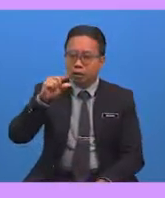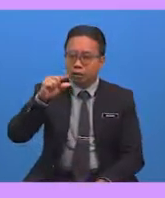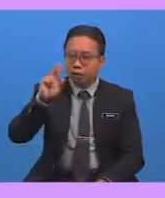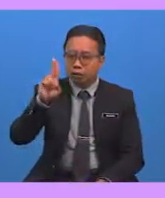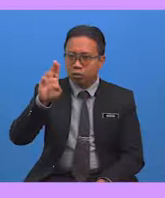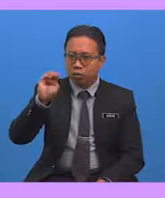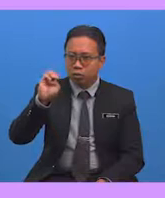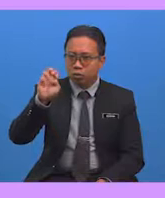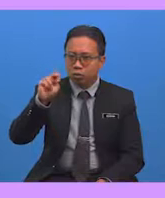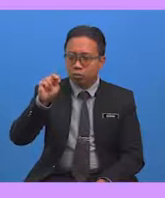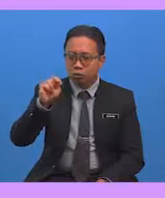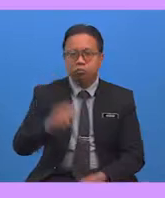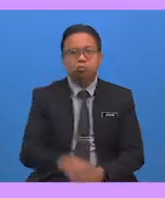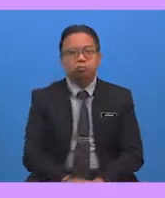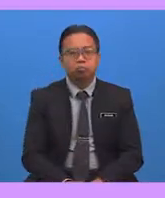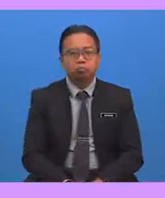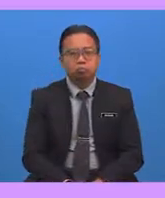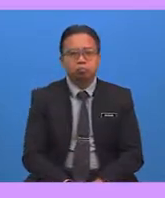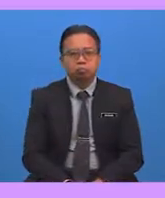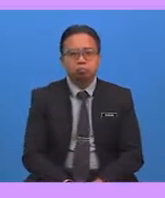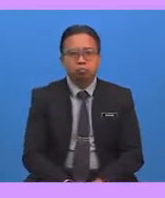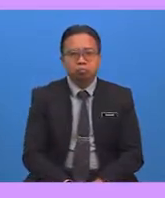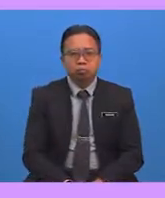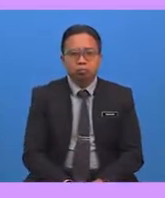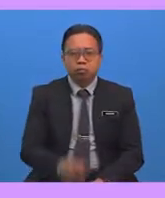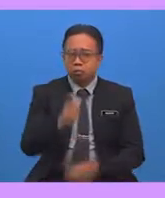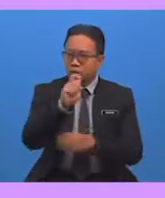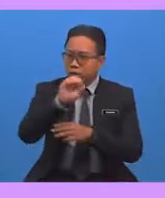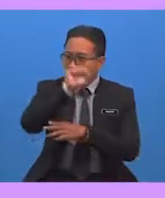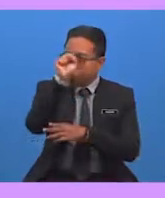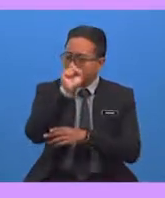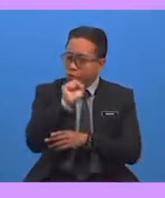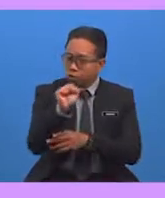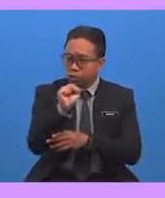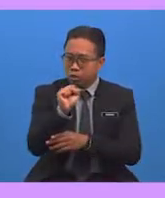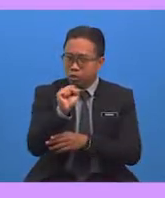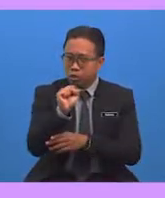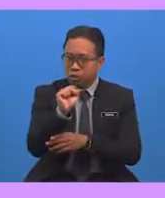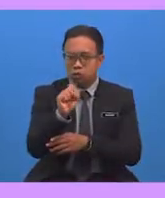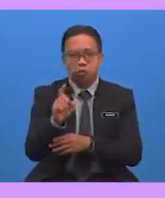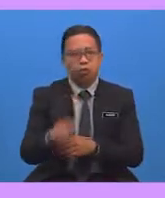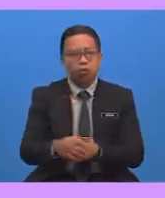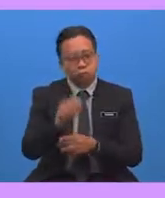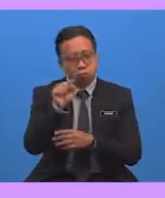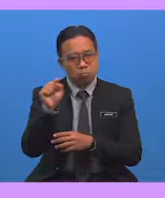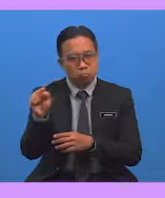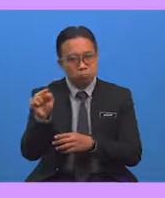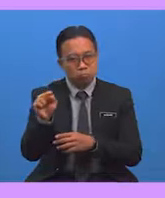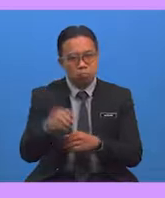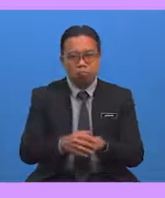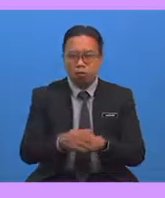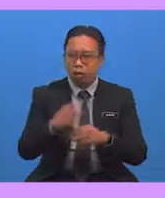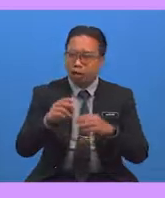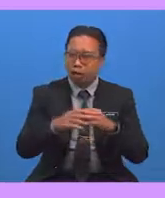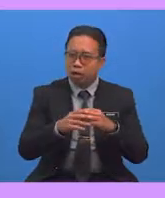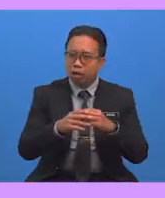not relevant as the question whether ... is